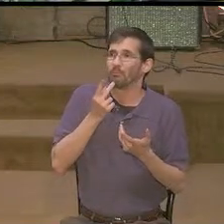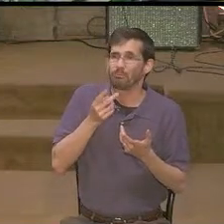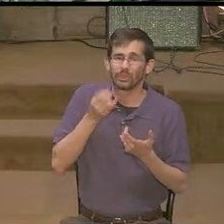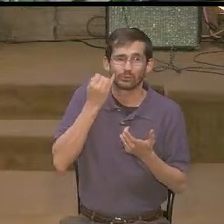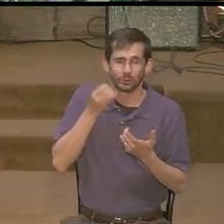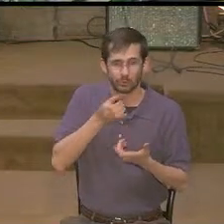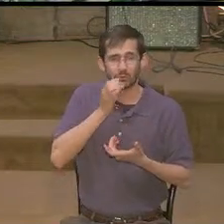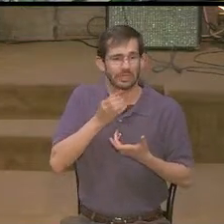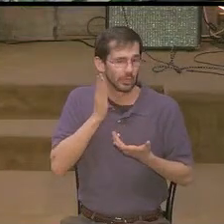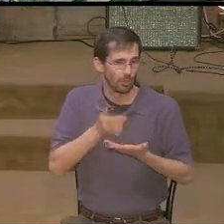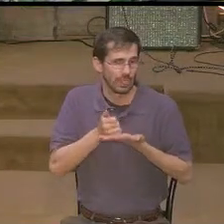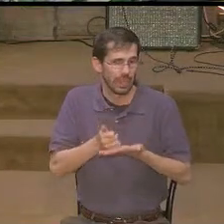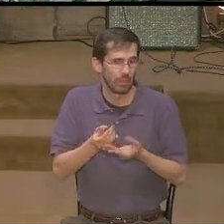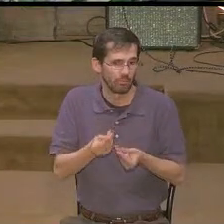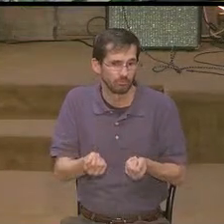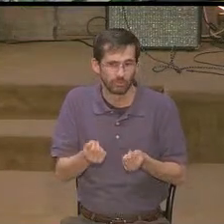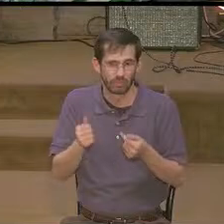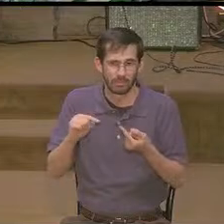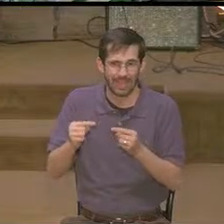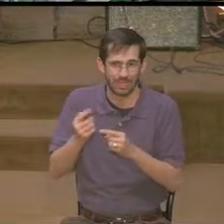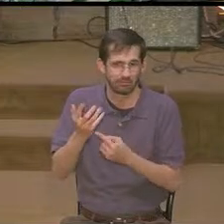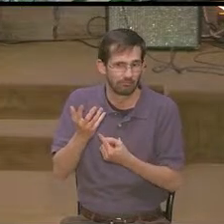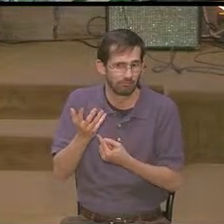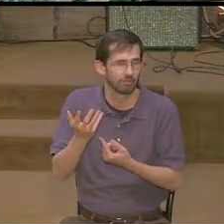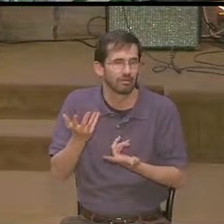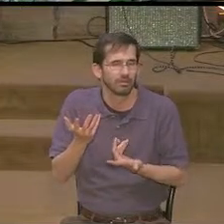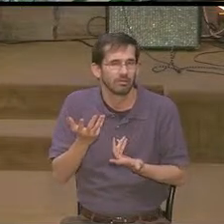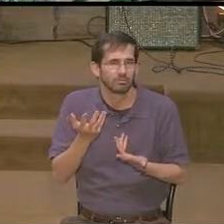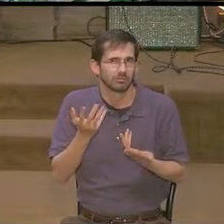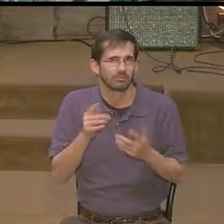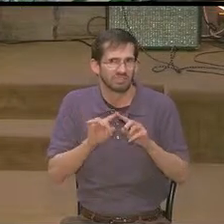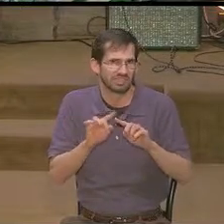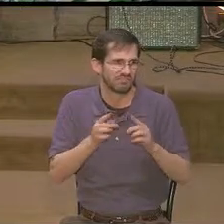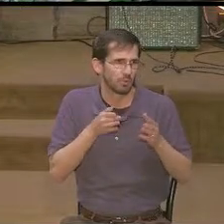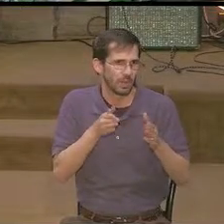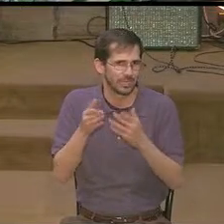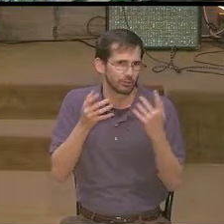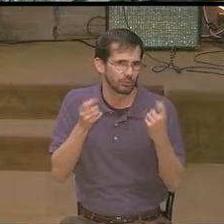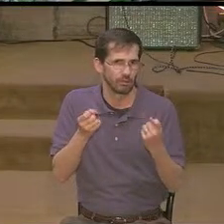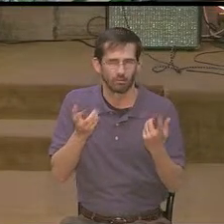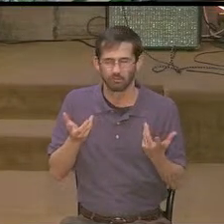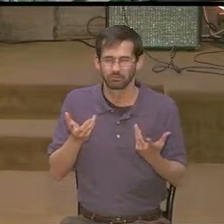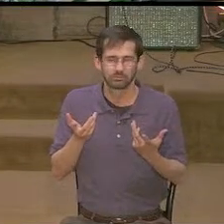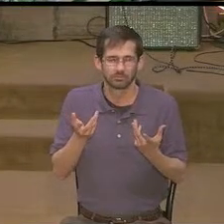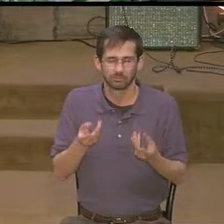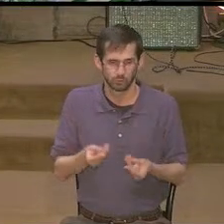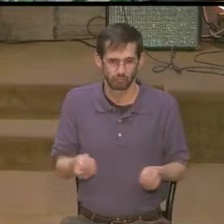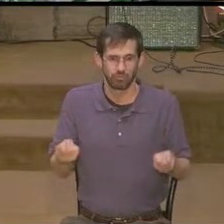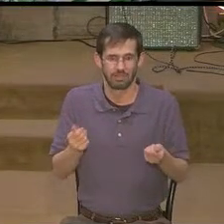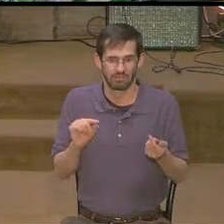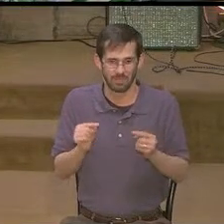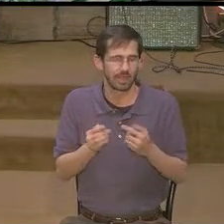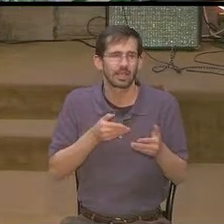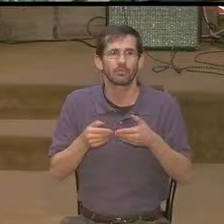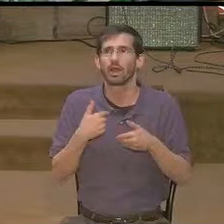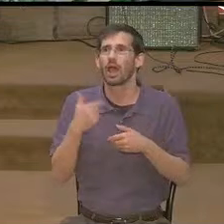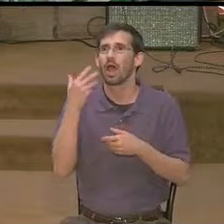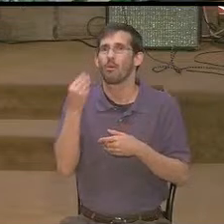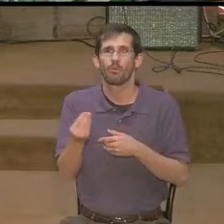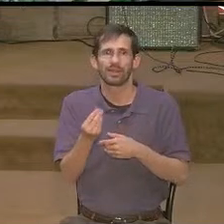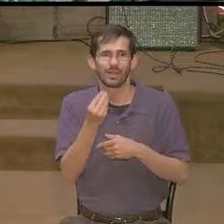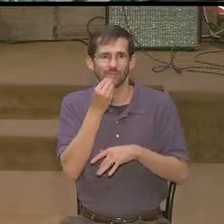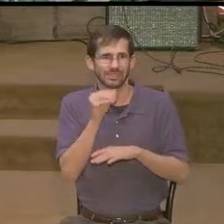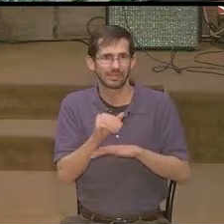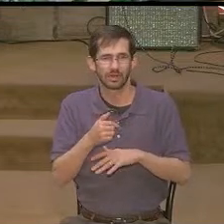know, it's all kinds of remedies, I guess, right? Pickle juice, but, and so I, we went out to dinner, I could